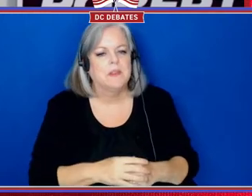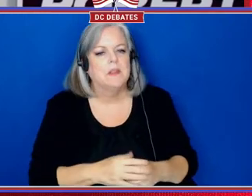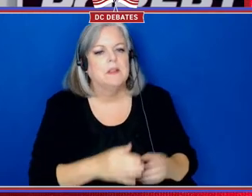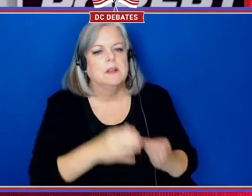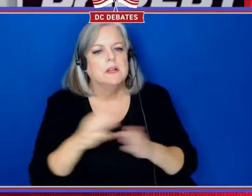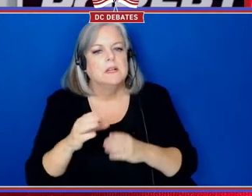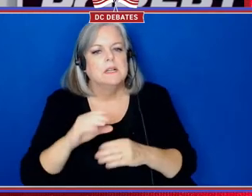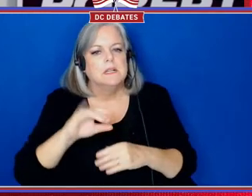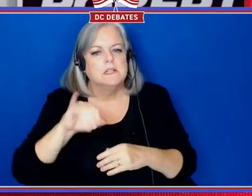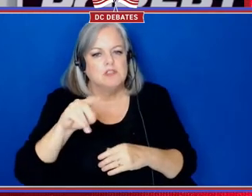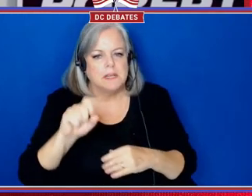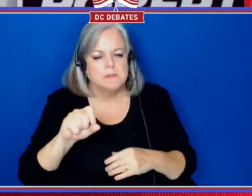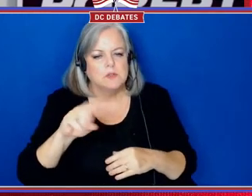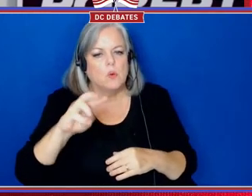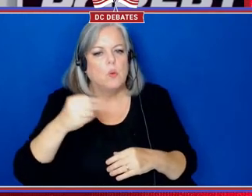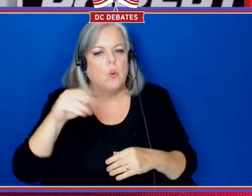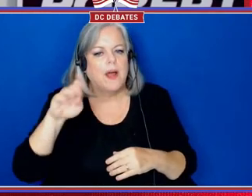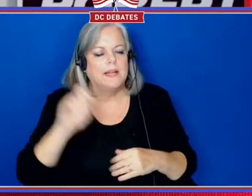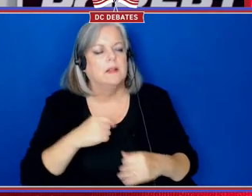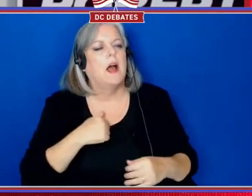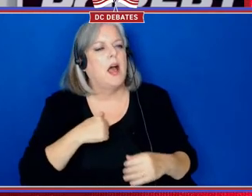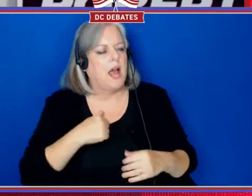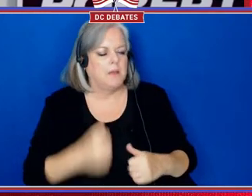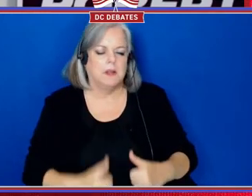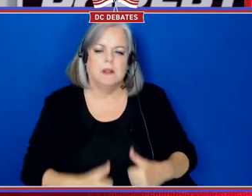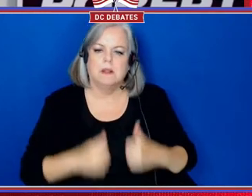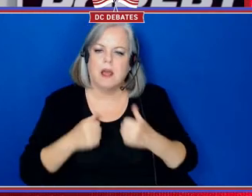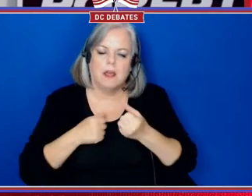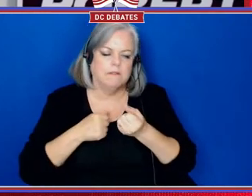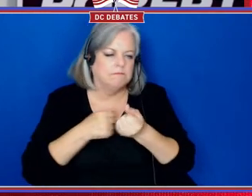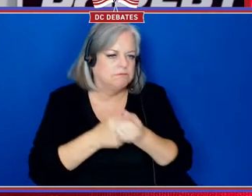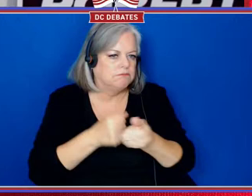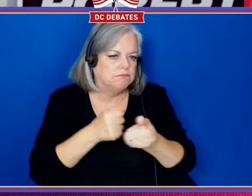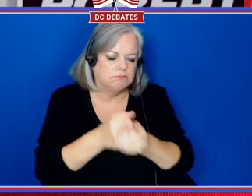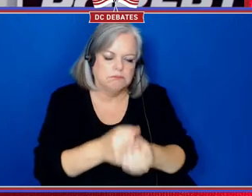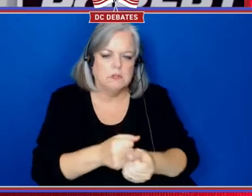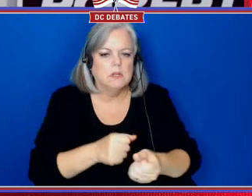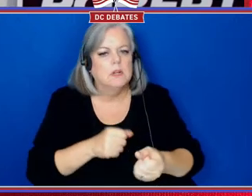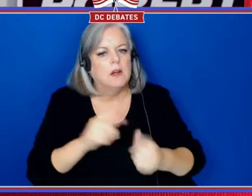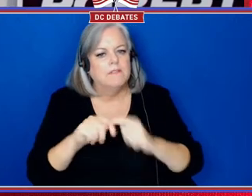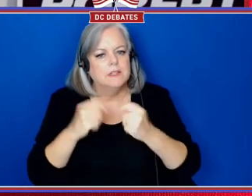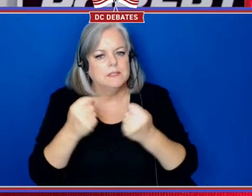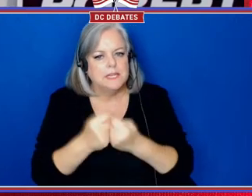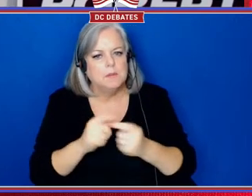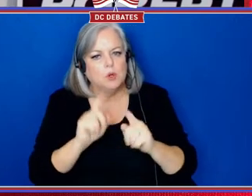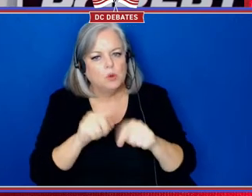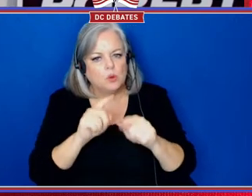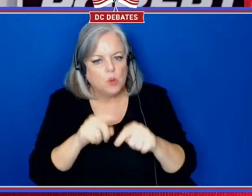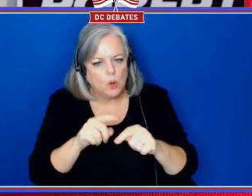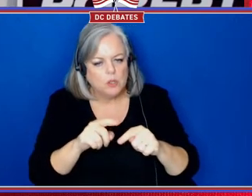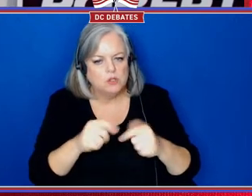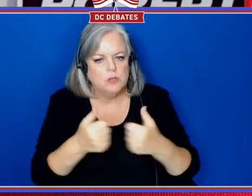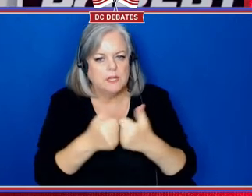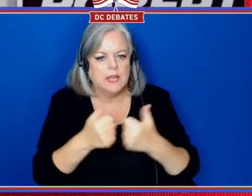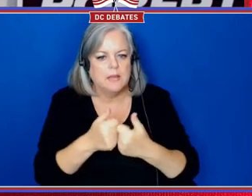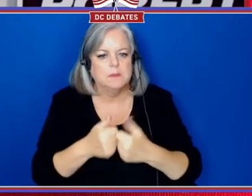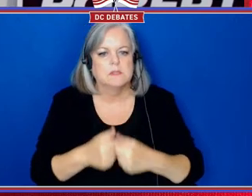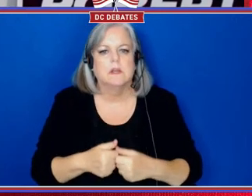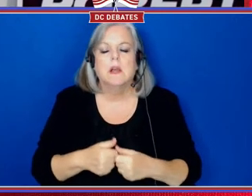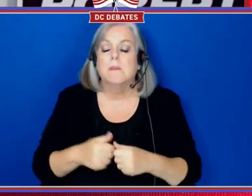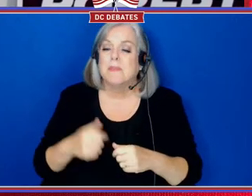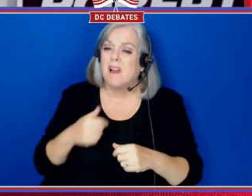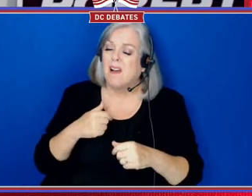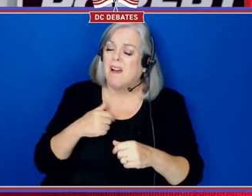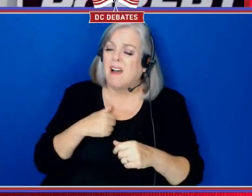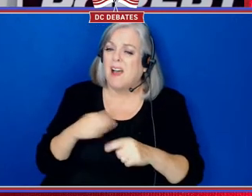fan of our team and love going to games, but I'm also a Washingtonian running to be a mayor who understands that the most urgent need